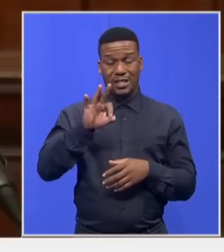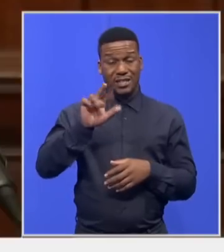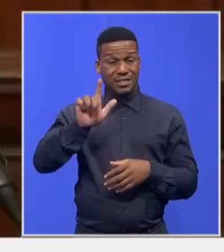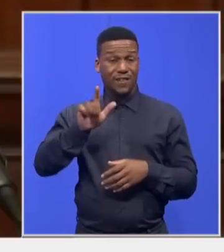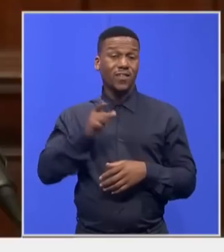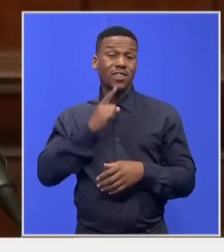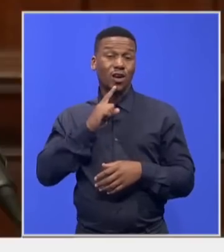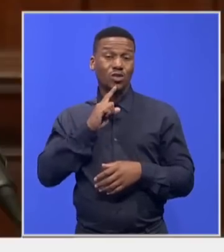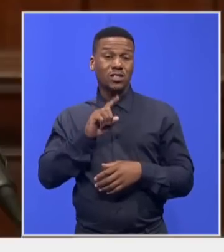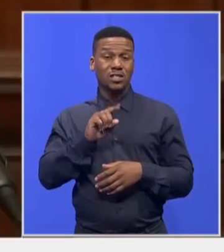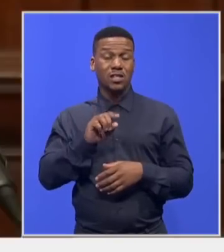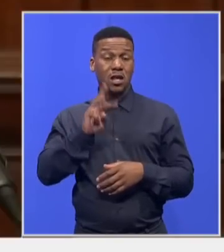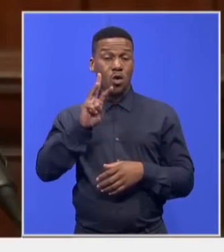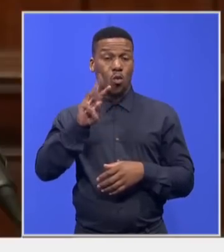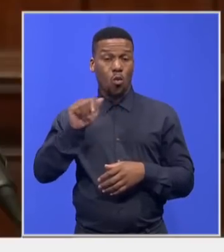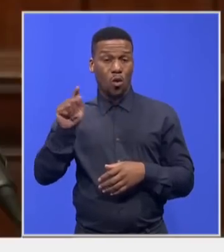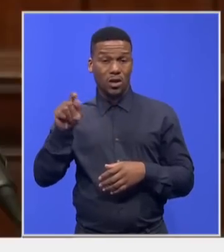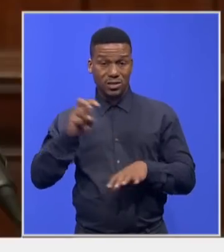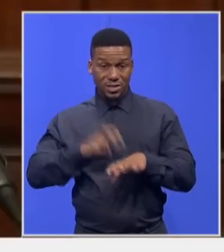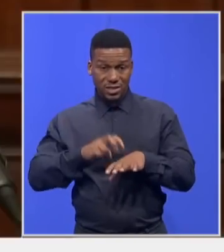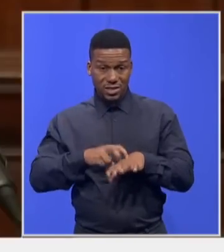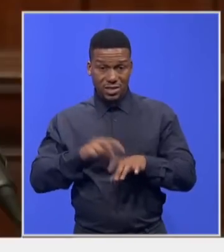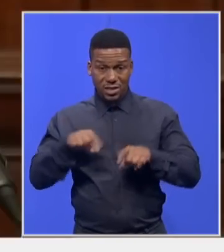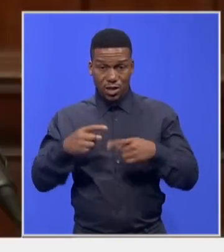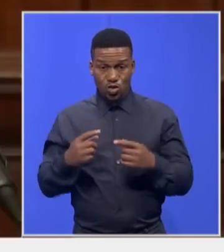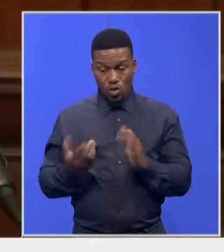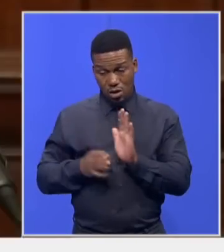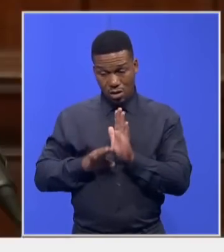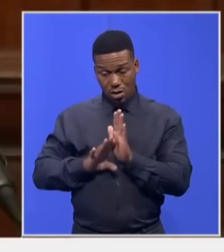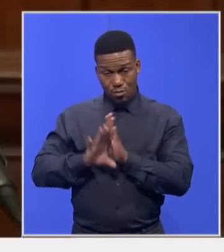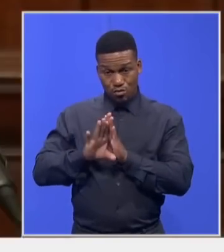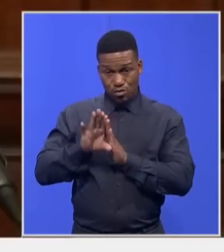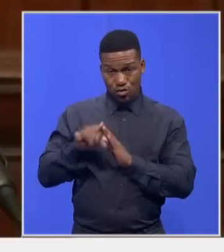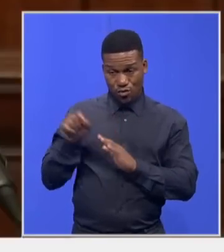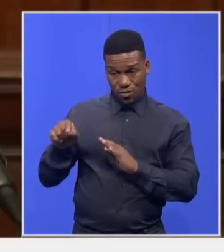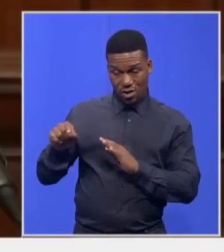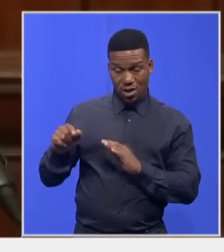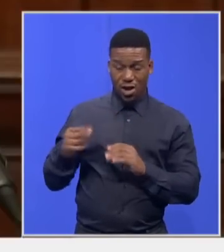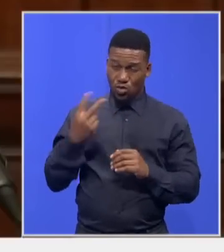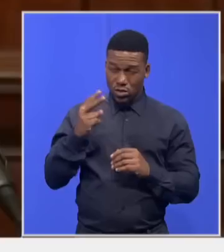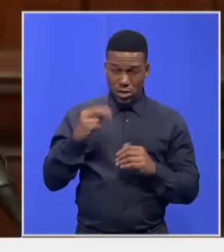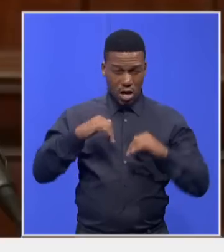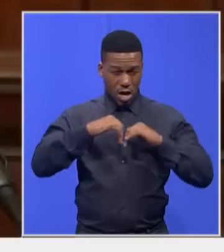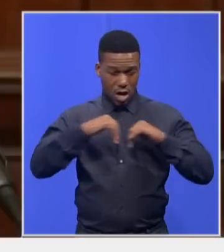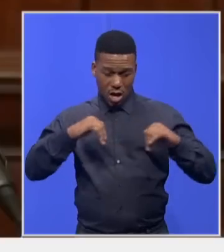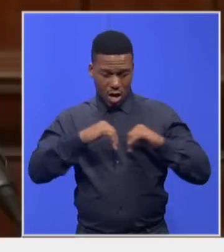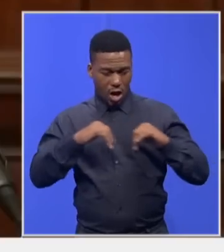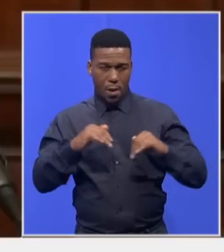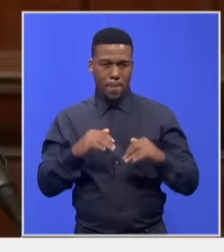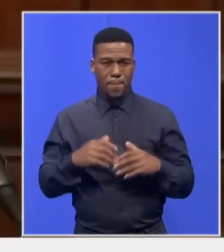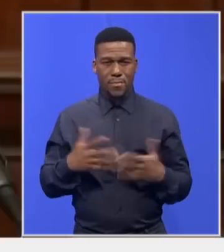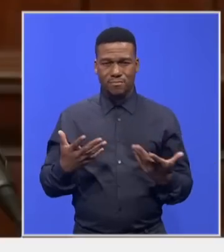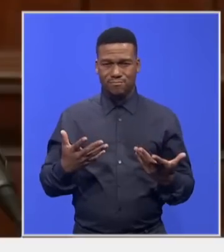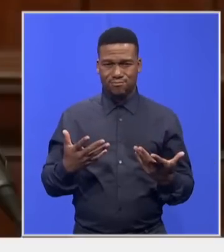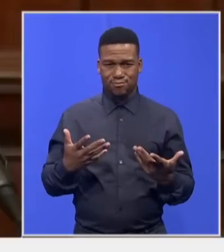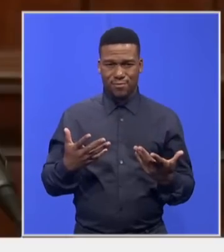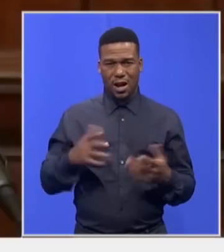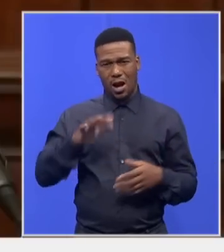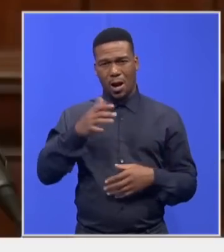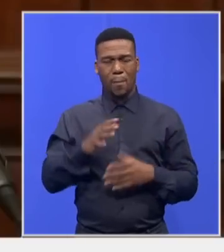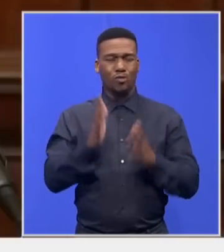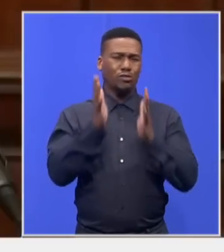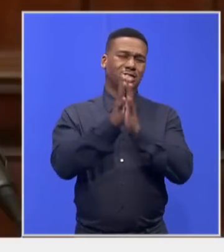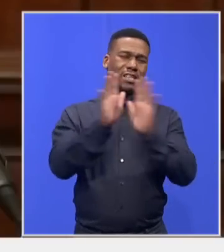to improve on this 27,000 megawatts, you can see the gap there, the delta grows from 5,000 to